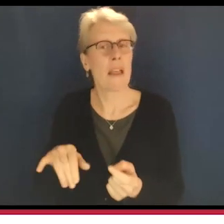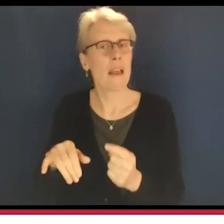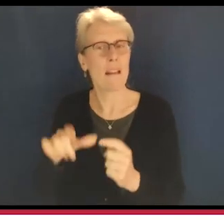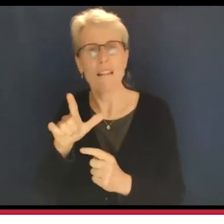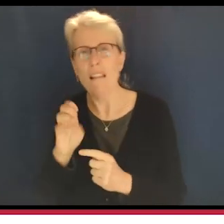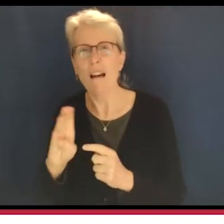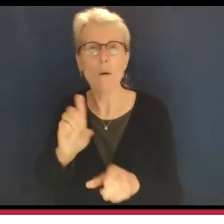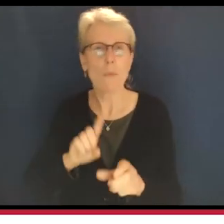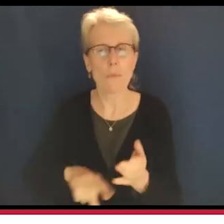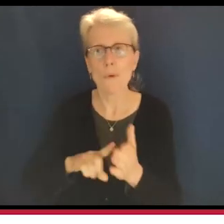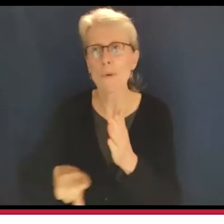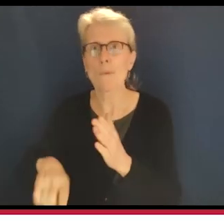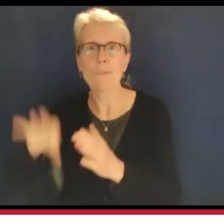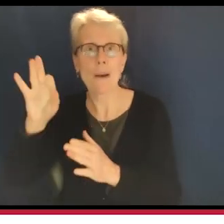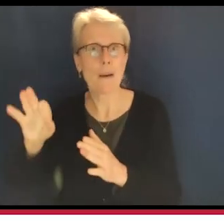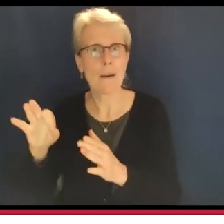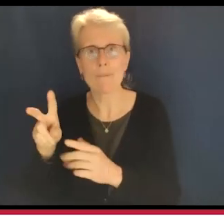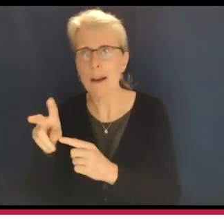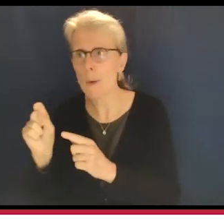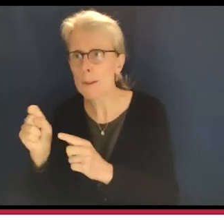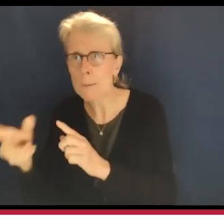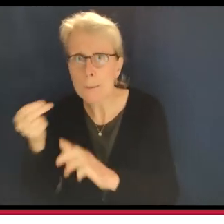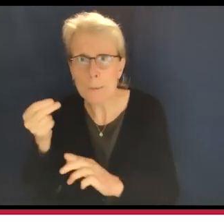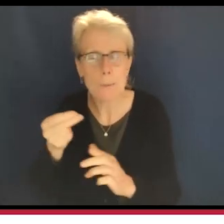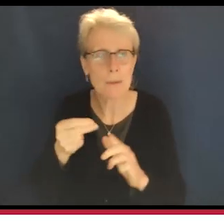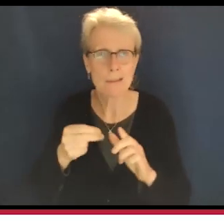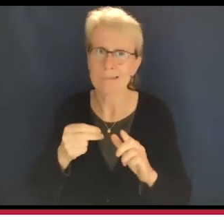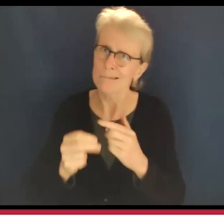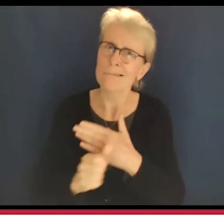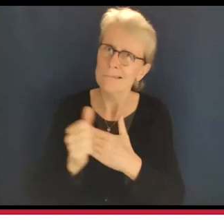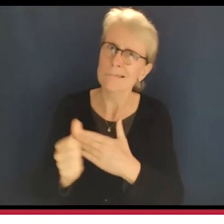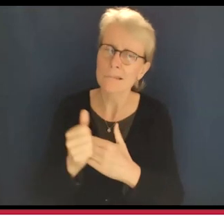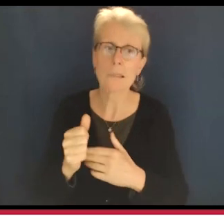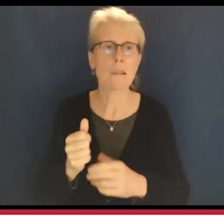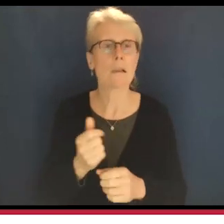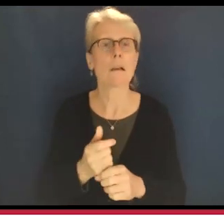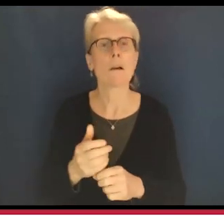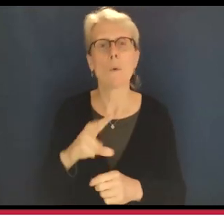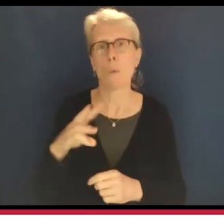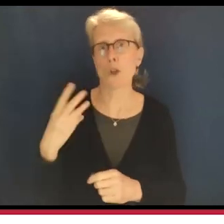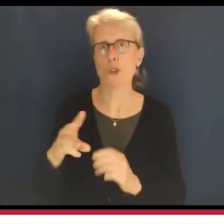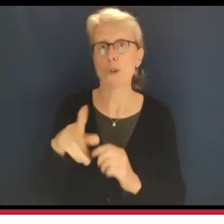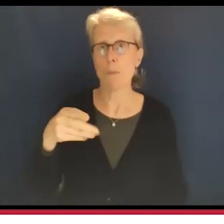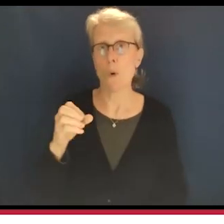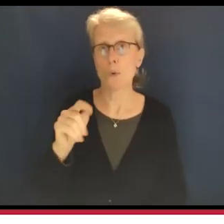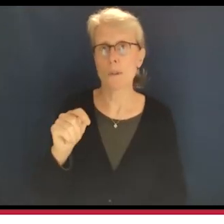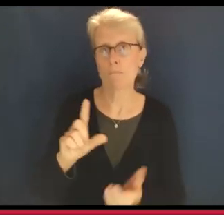In about a year ago, the Washington Post published a very long article that featured a scientist from